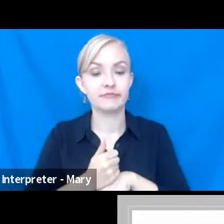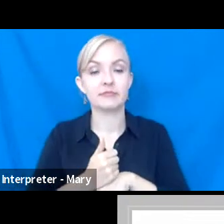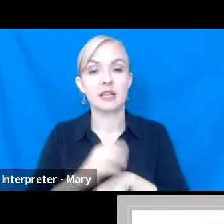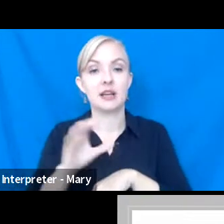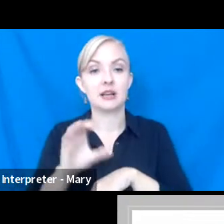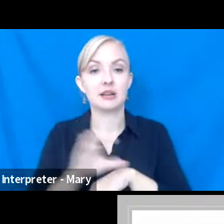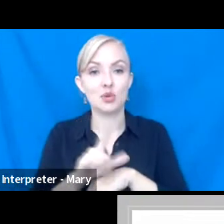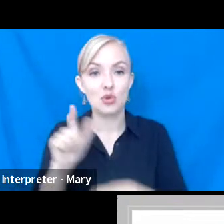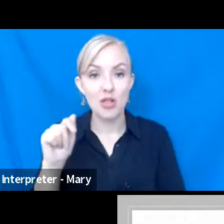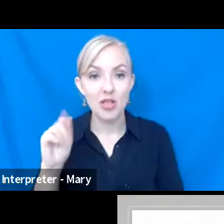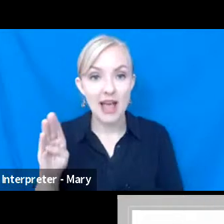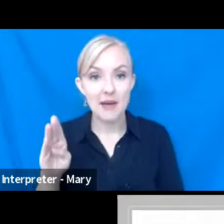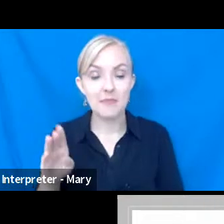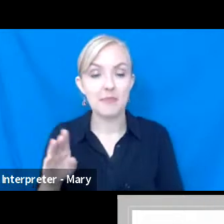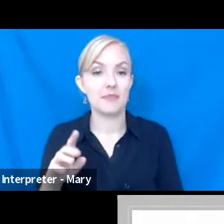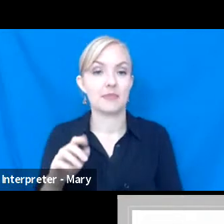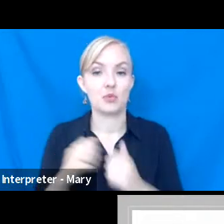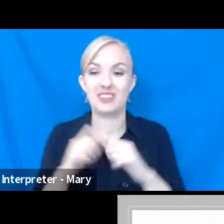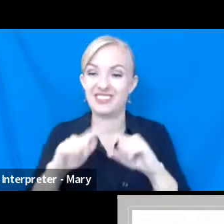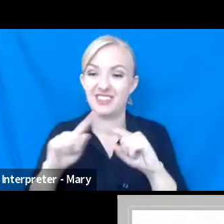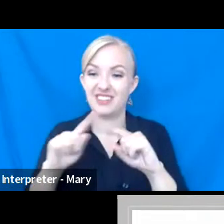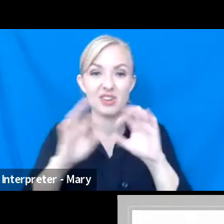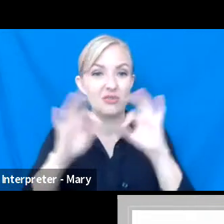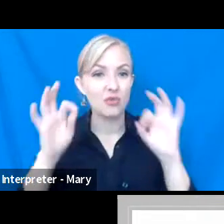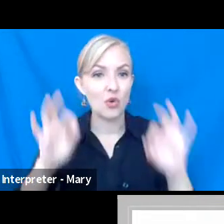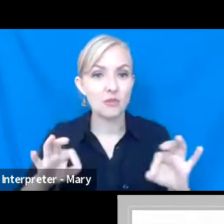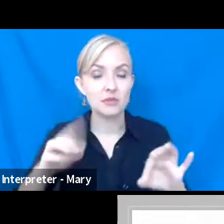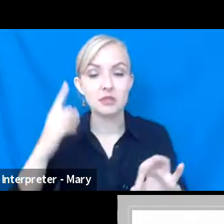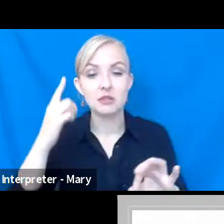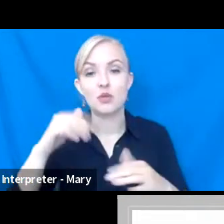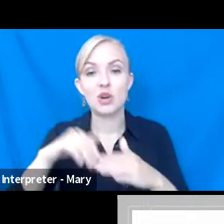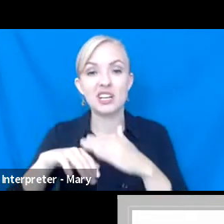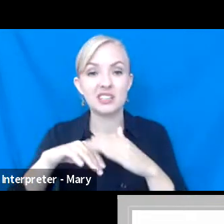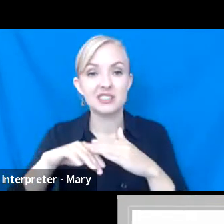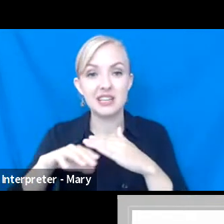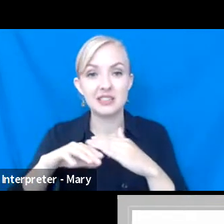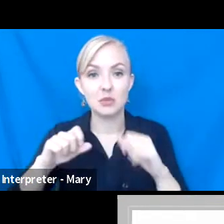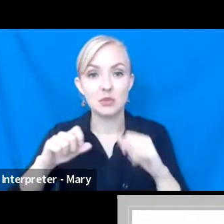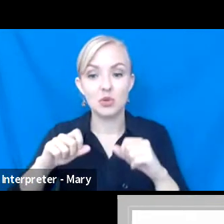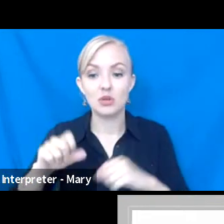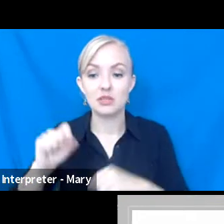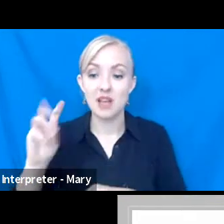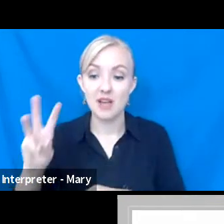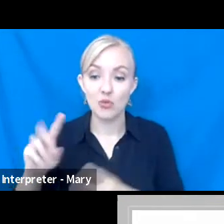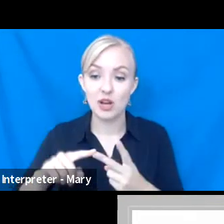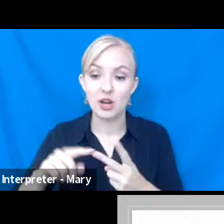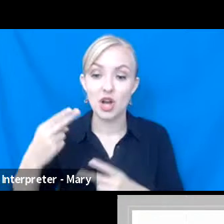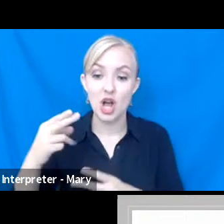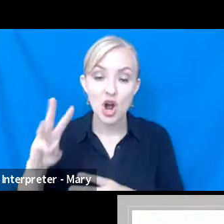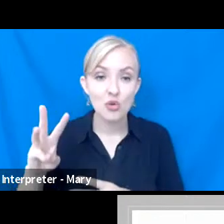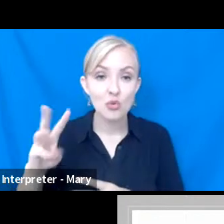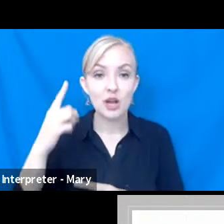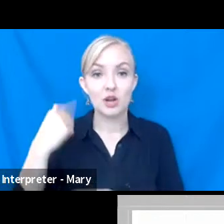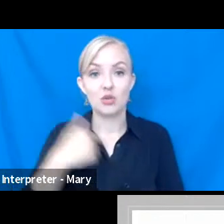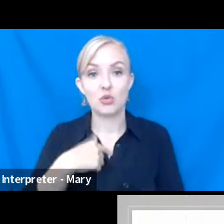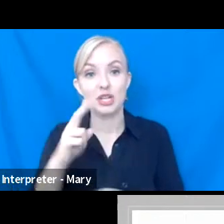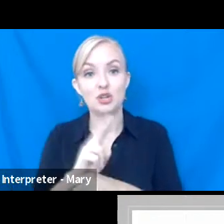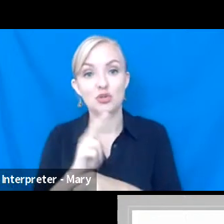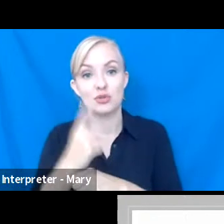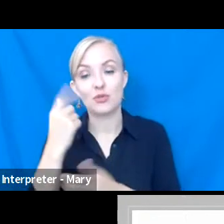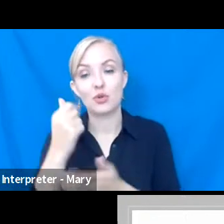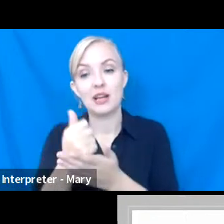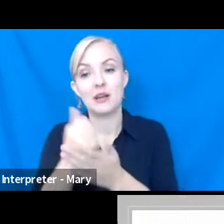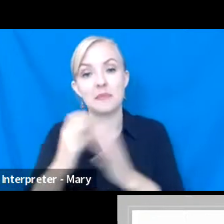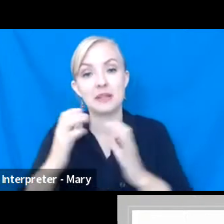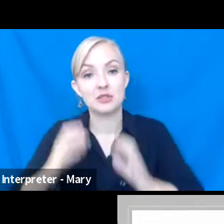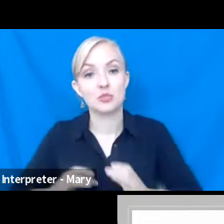lab with different various forms of accessible software and hardware that we use to assist consumers who